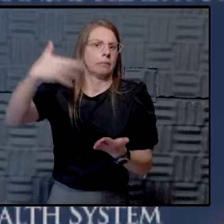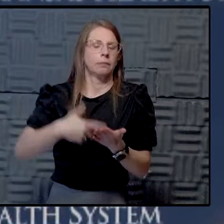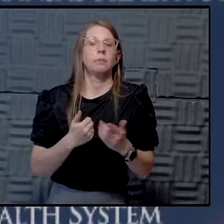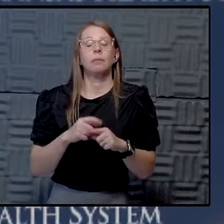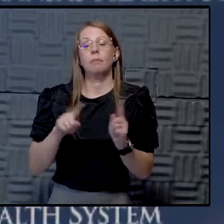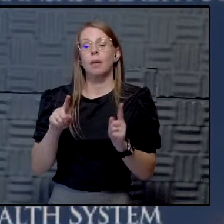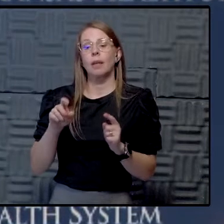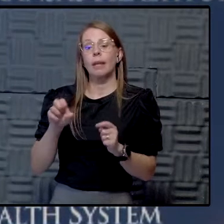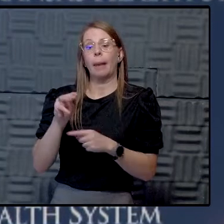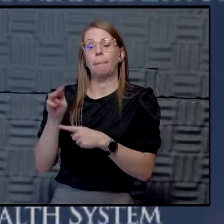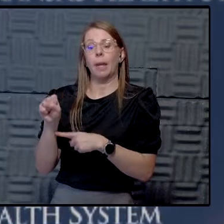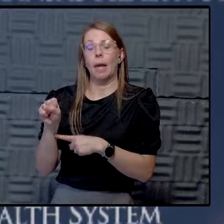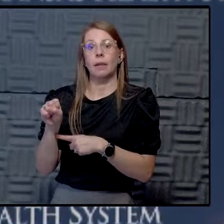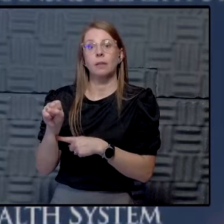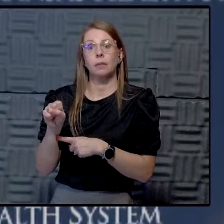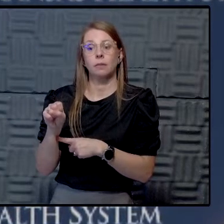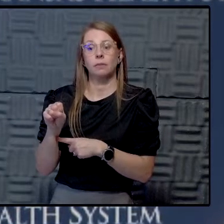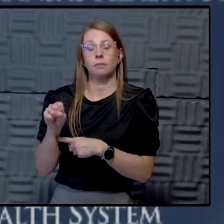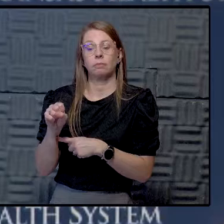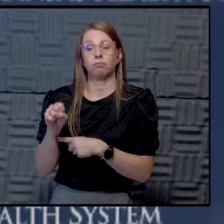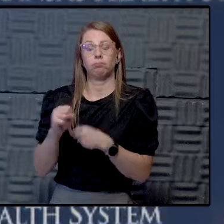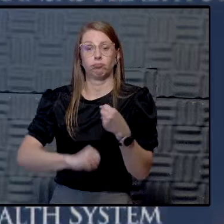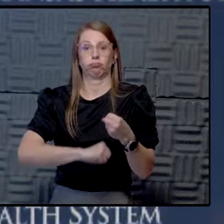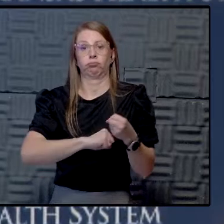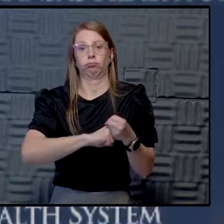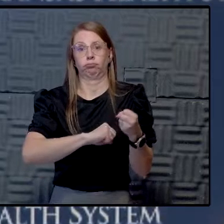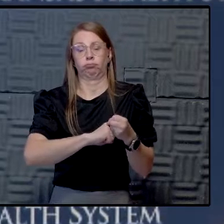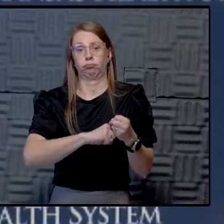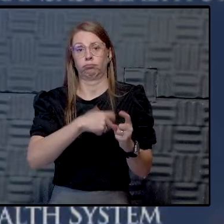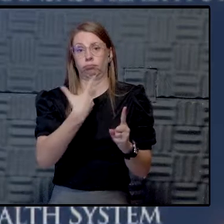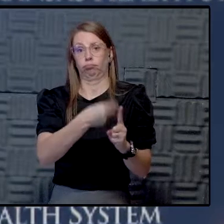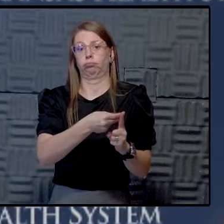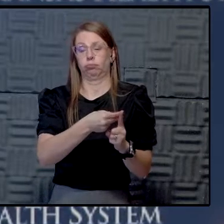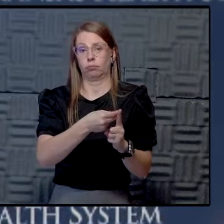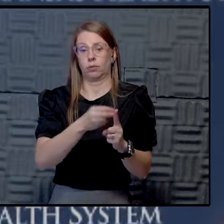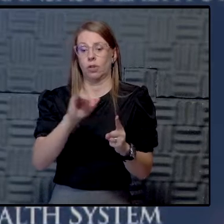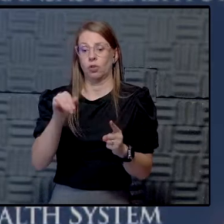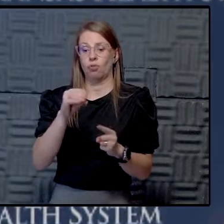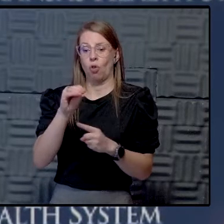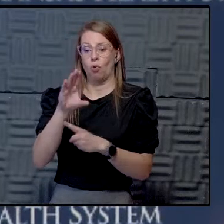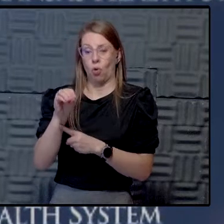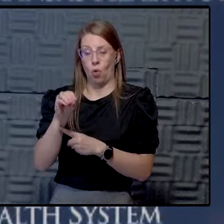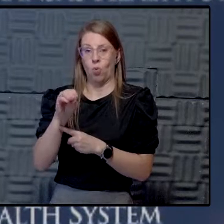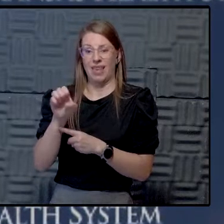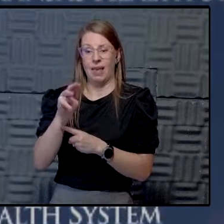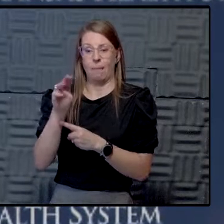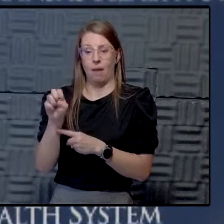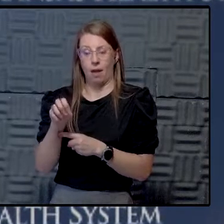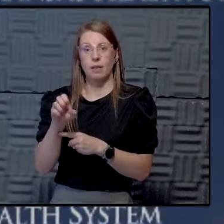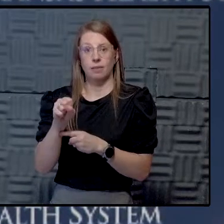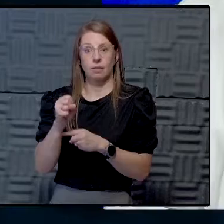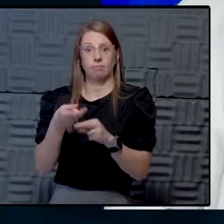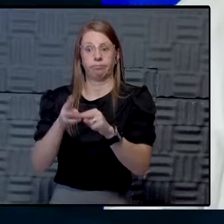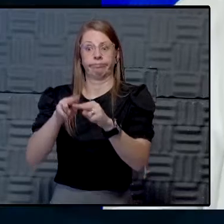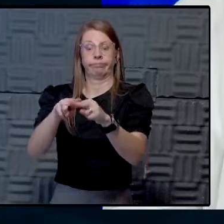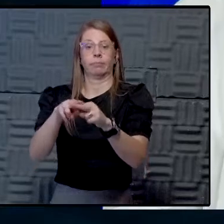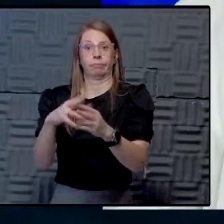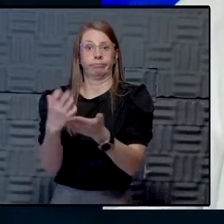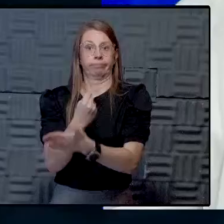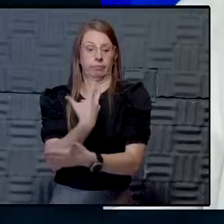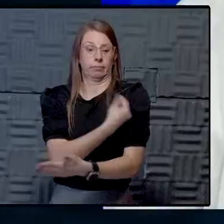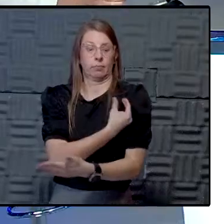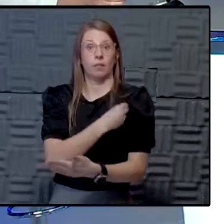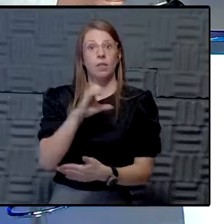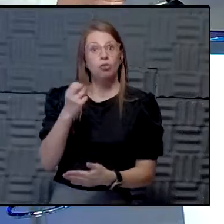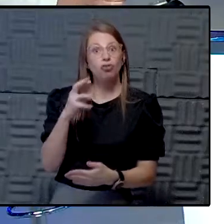a strong proponent of that, and we've had really good uptake in Johnson County on the EMS side from our providers. Yeah, great. Anything else you